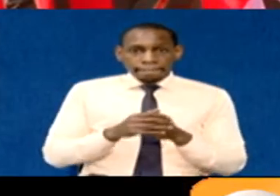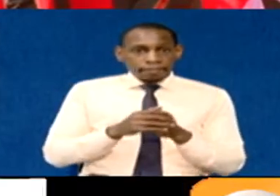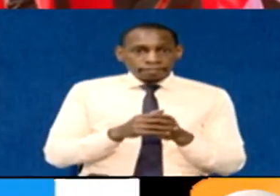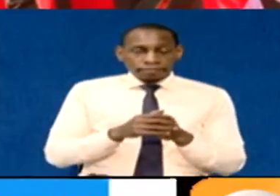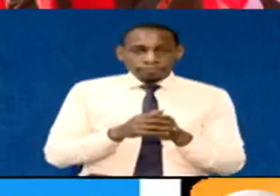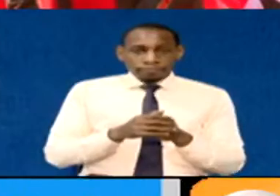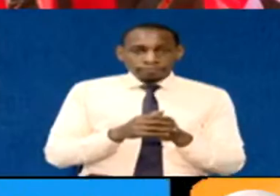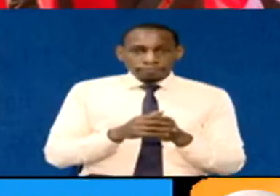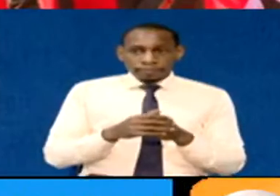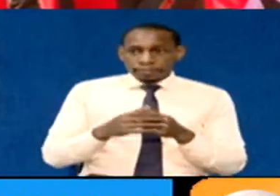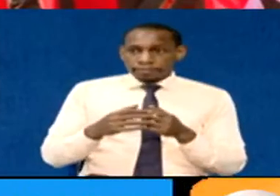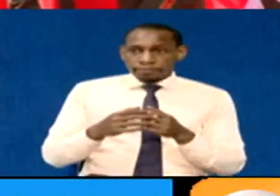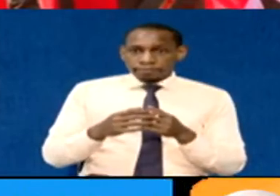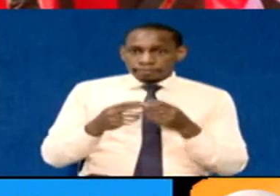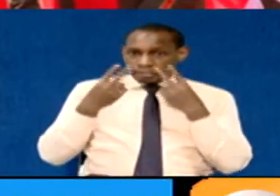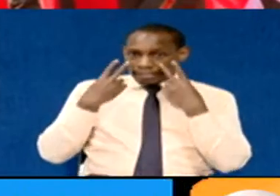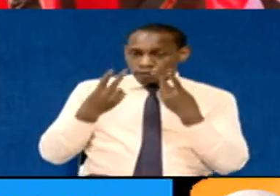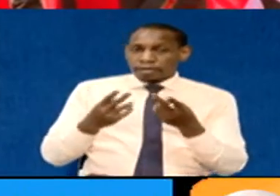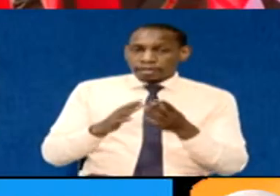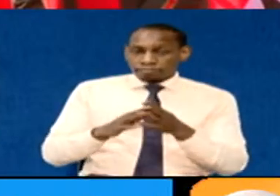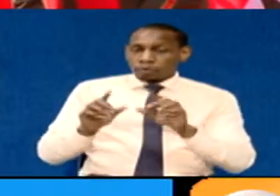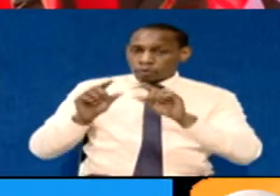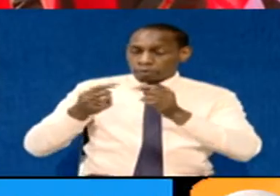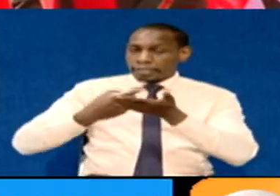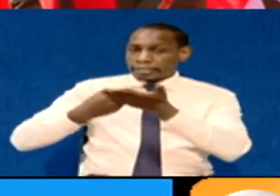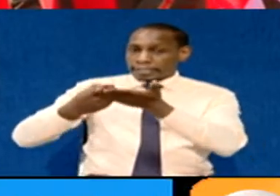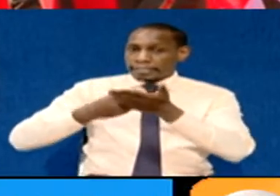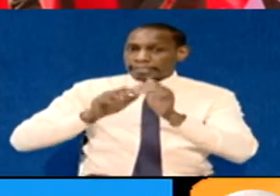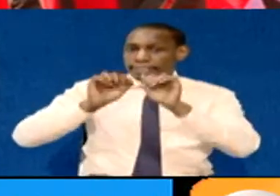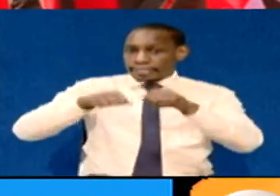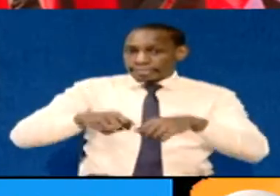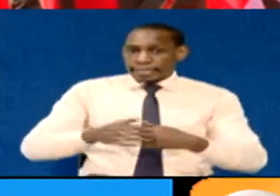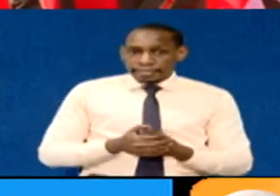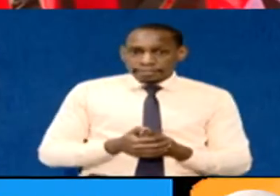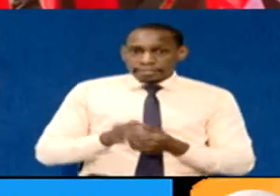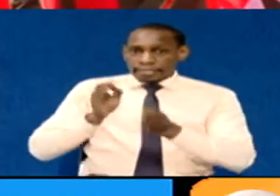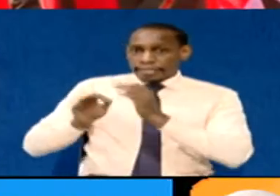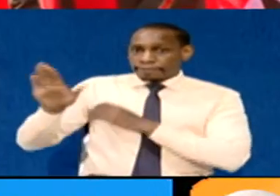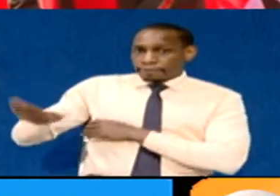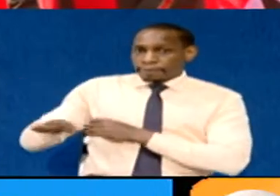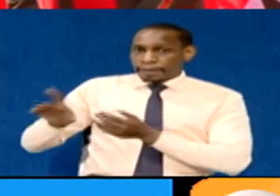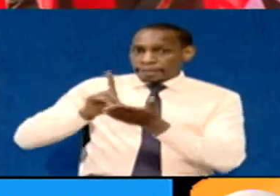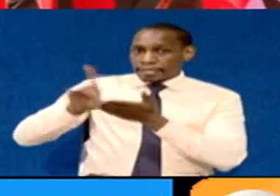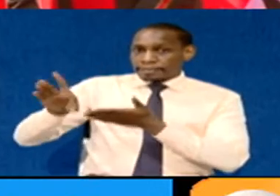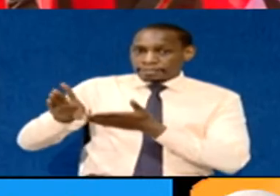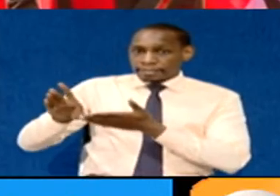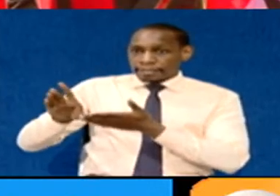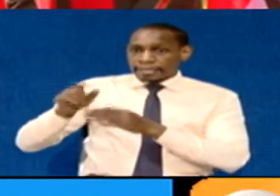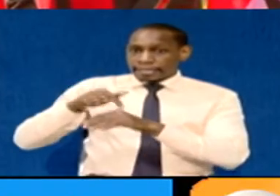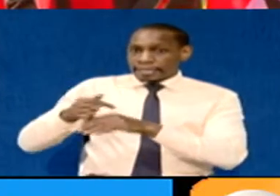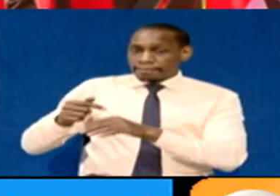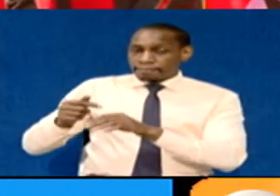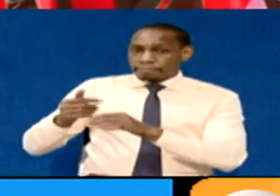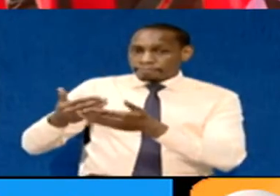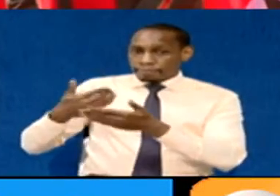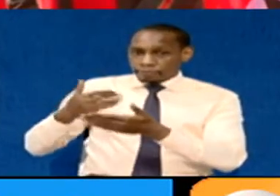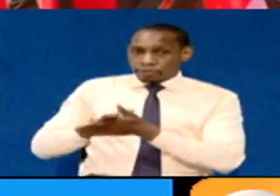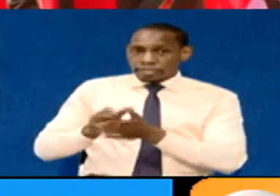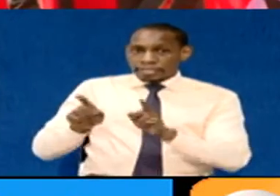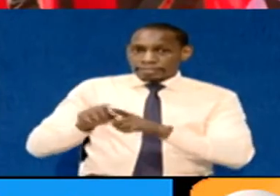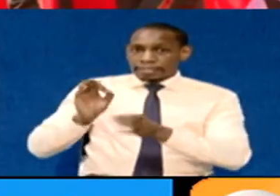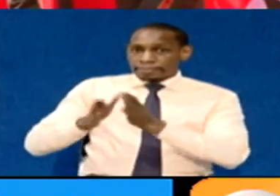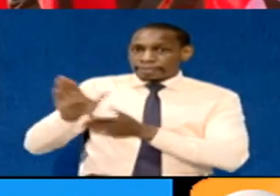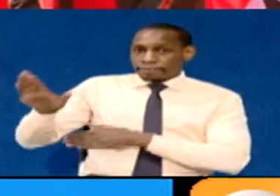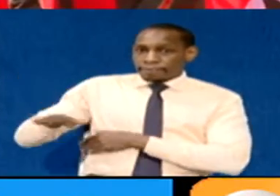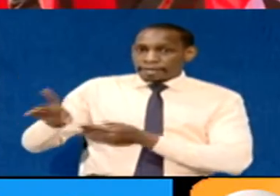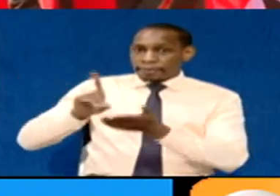him and I saw some arguable point there. So should parliament have been impeached in the first place or not? And should